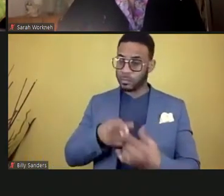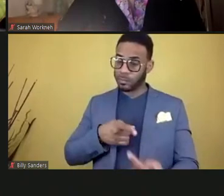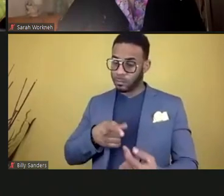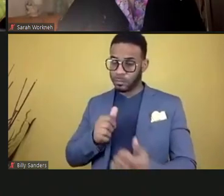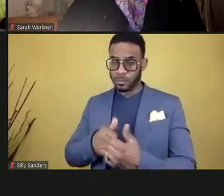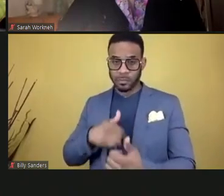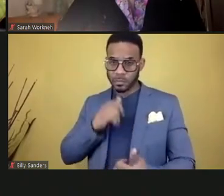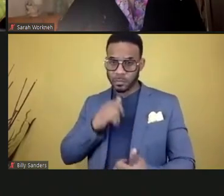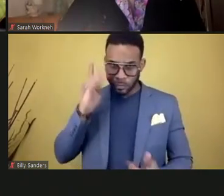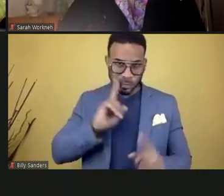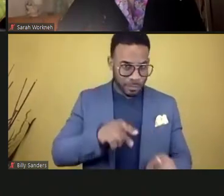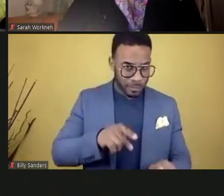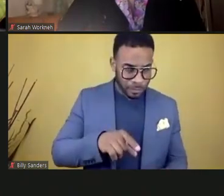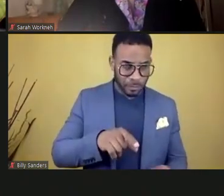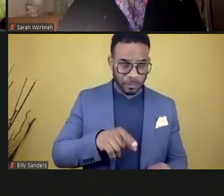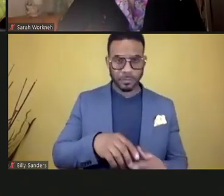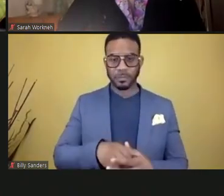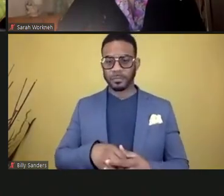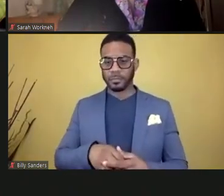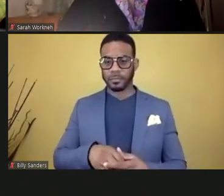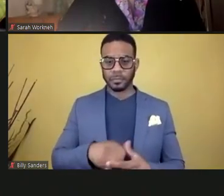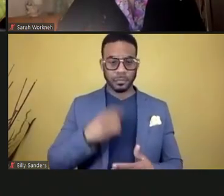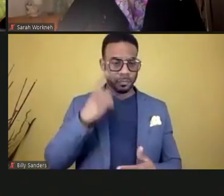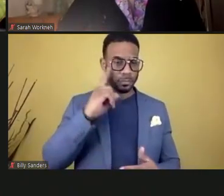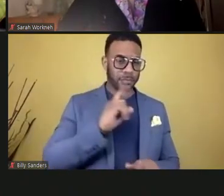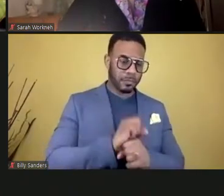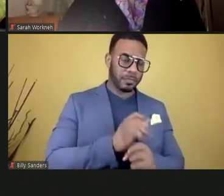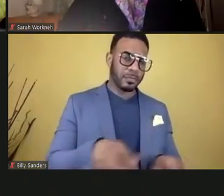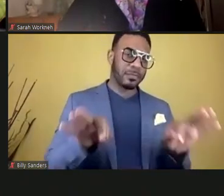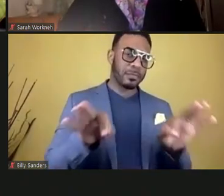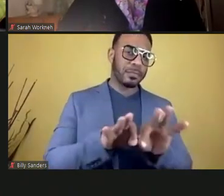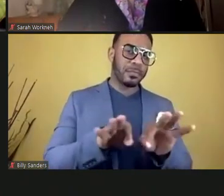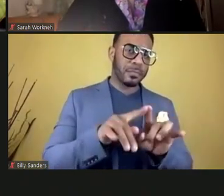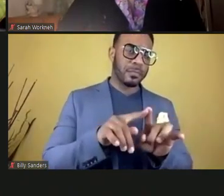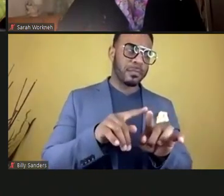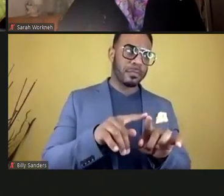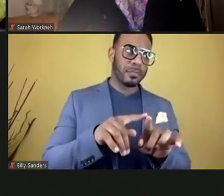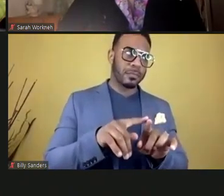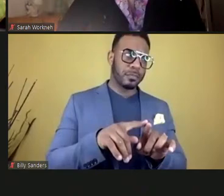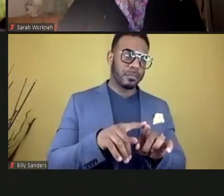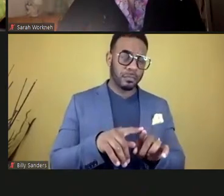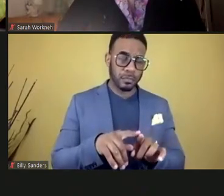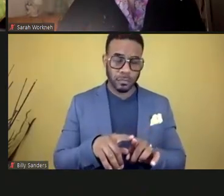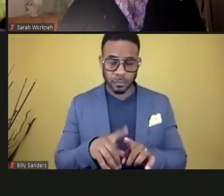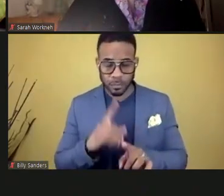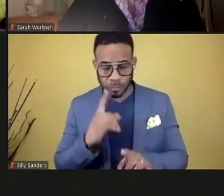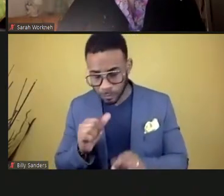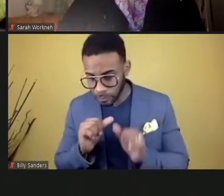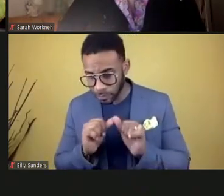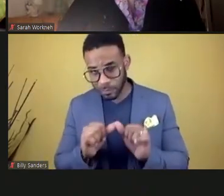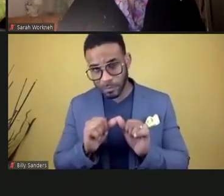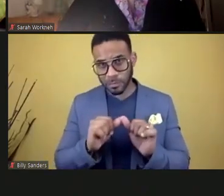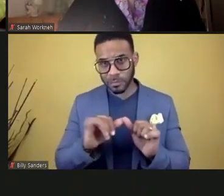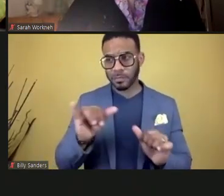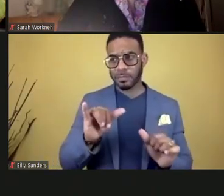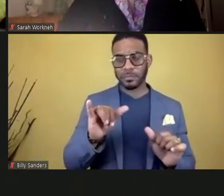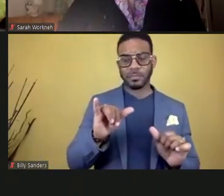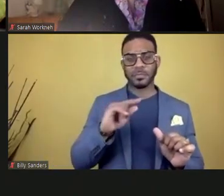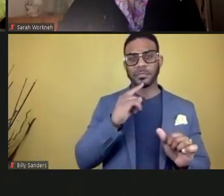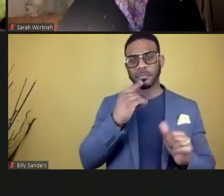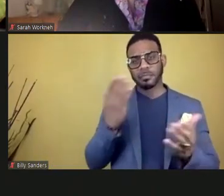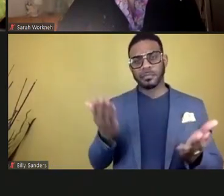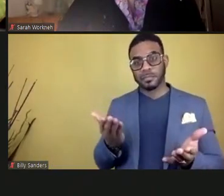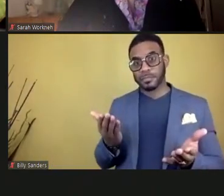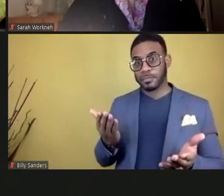with. I don't know the answer. I think it's really important to just keep it like extremely